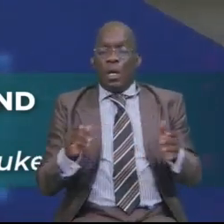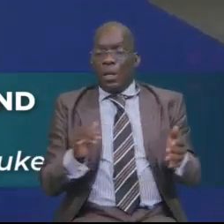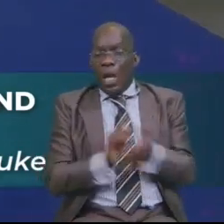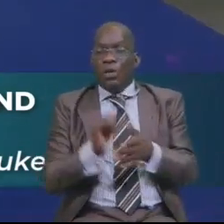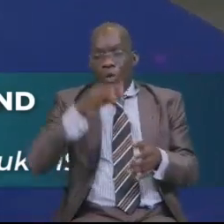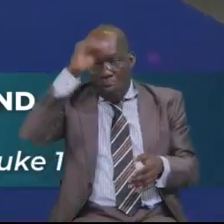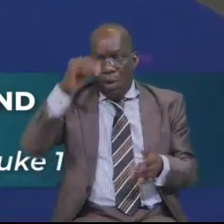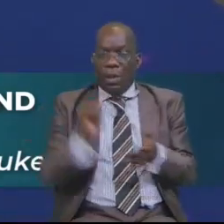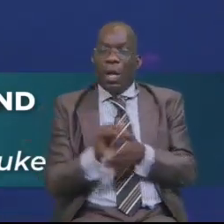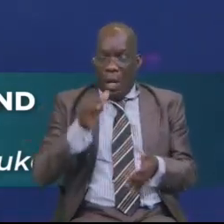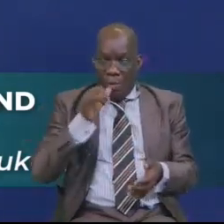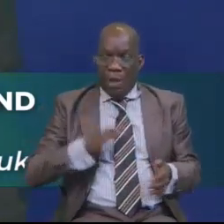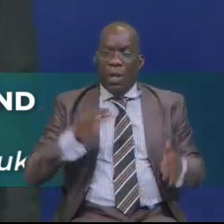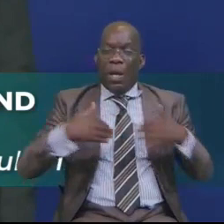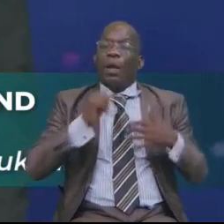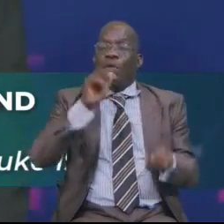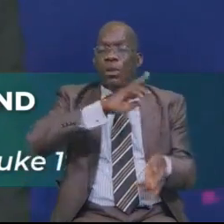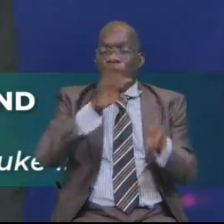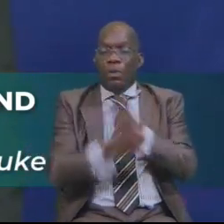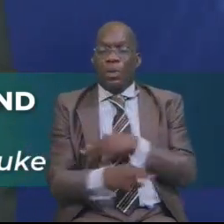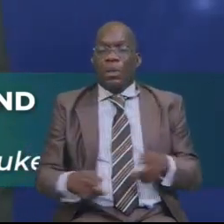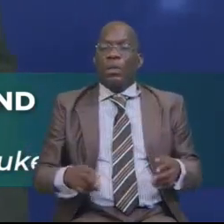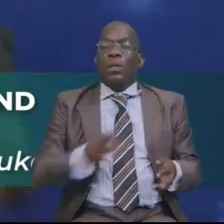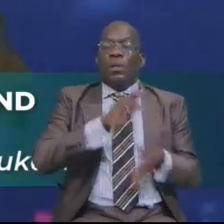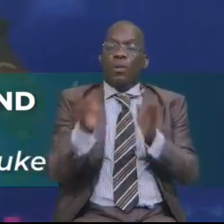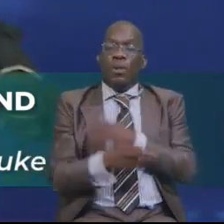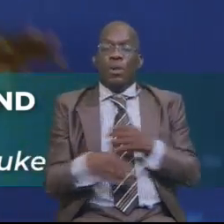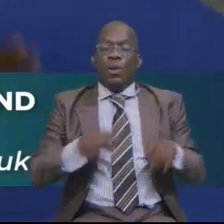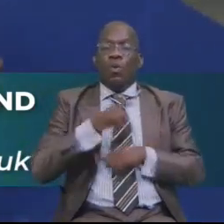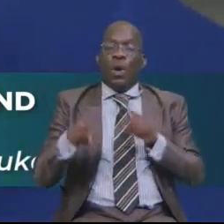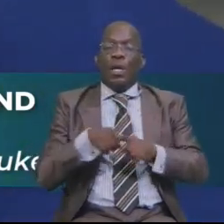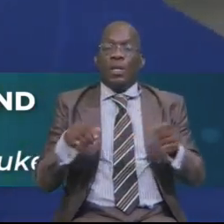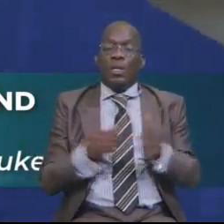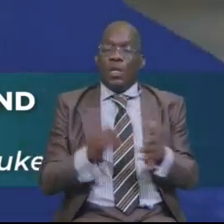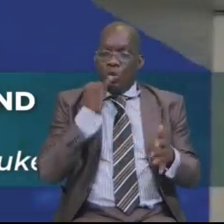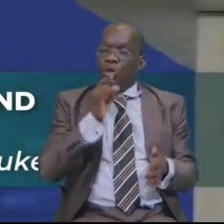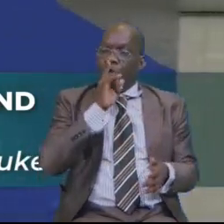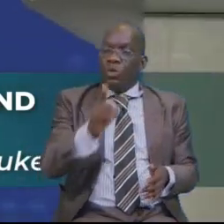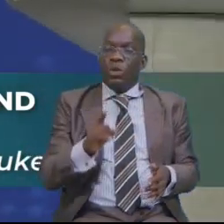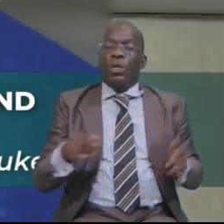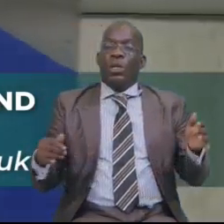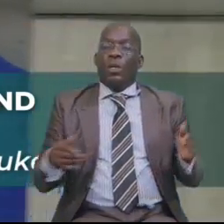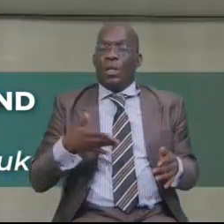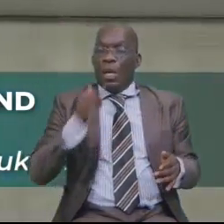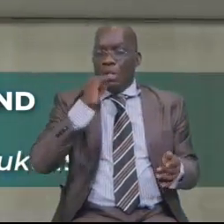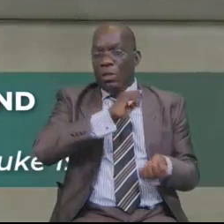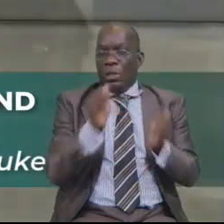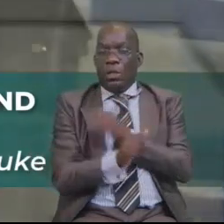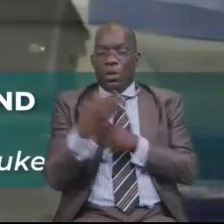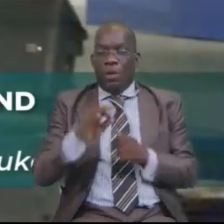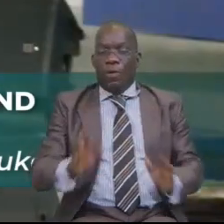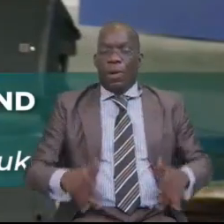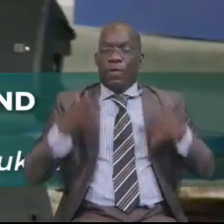that has not repented. Repentance, when it is a fact, there's a change of life, there's a change of